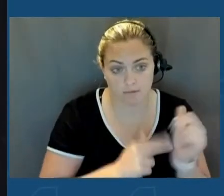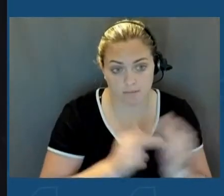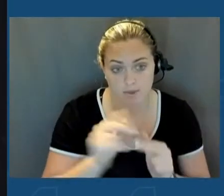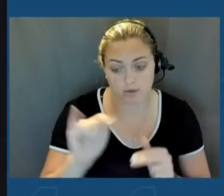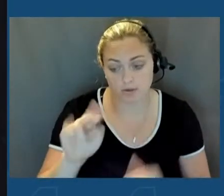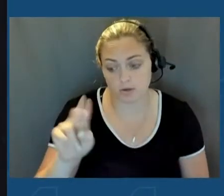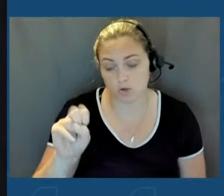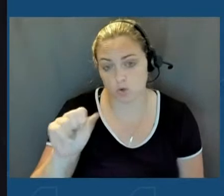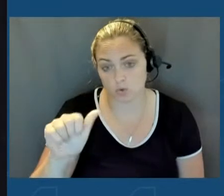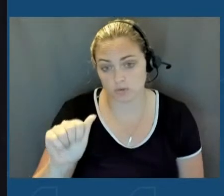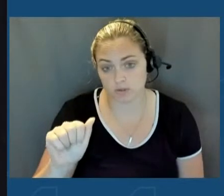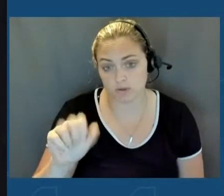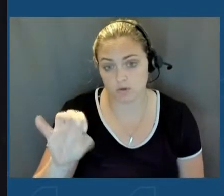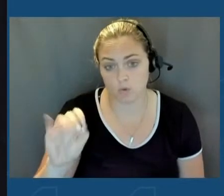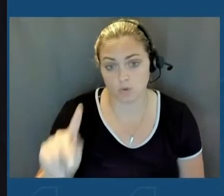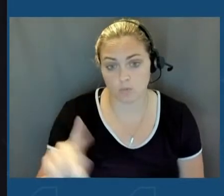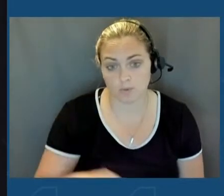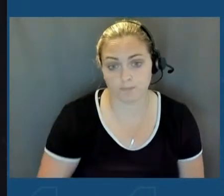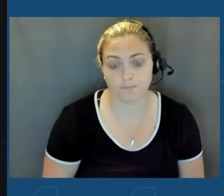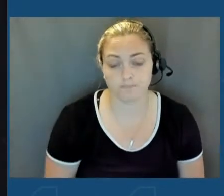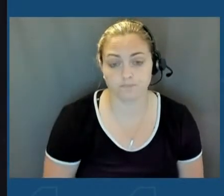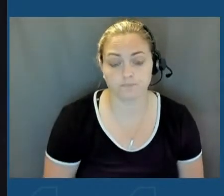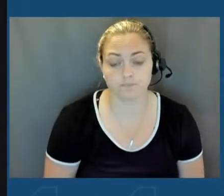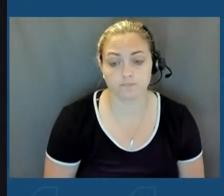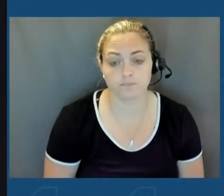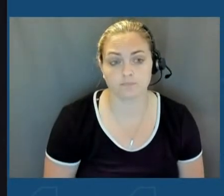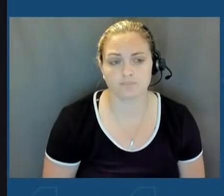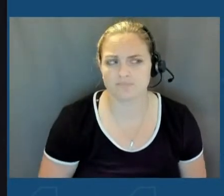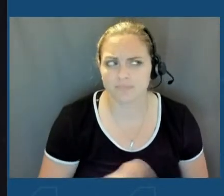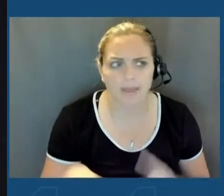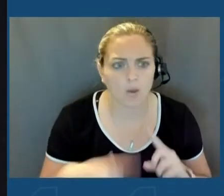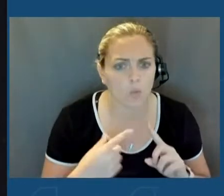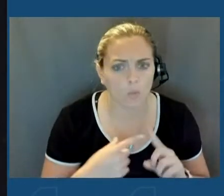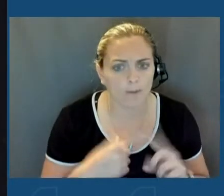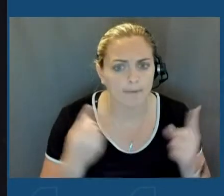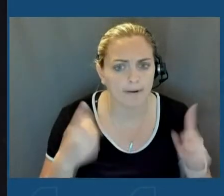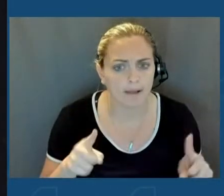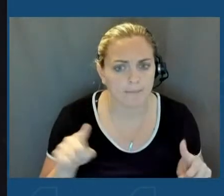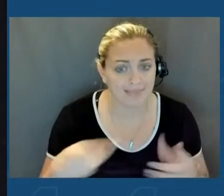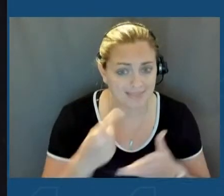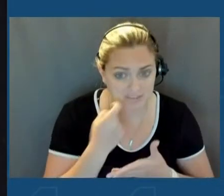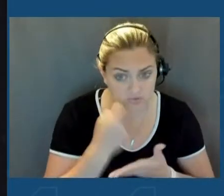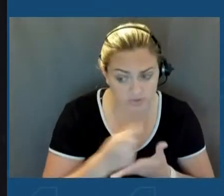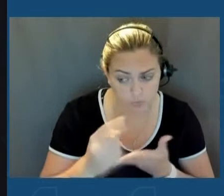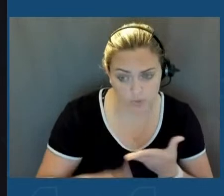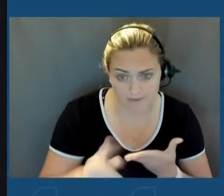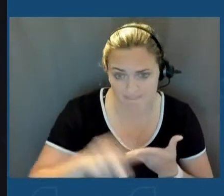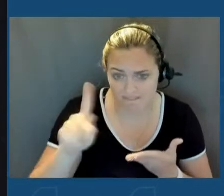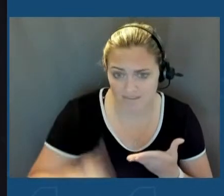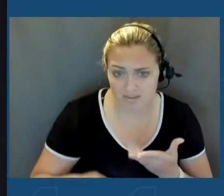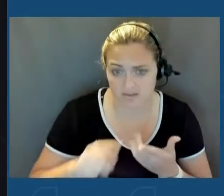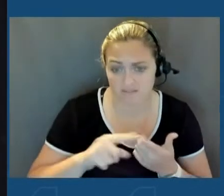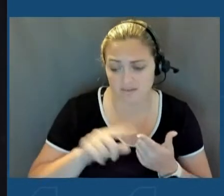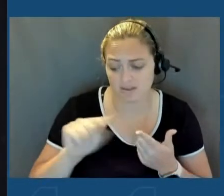Oklahoma. And what about the shootings that happened this weekend in Philadelphia and